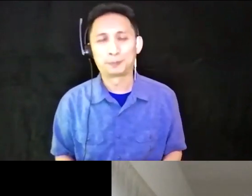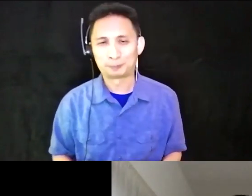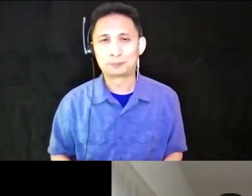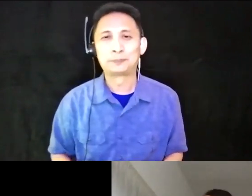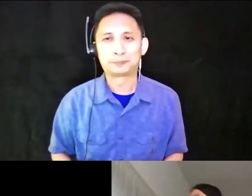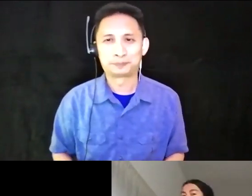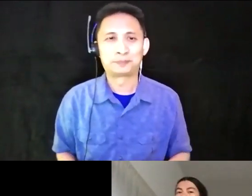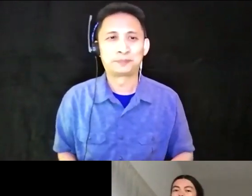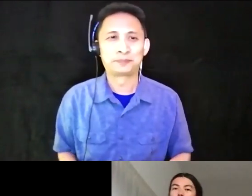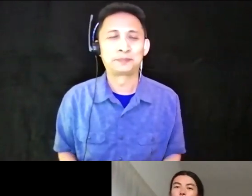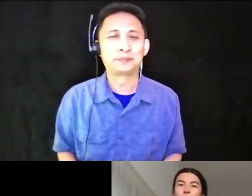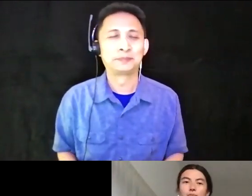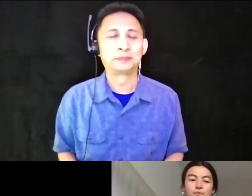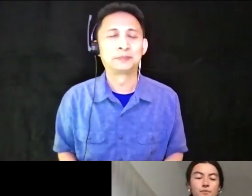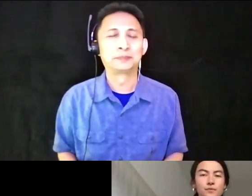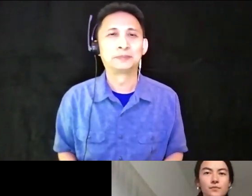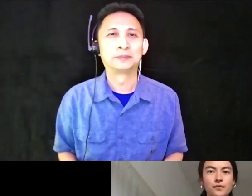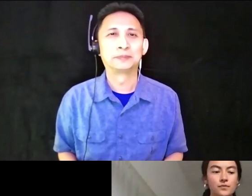right.